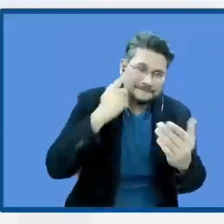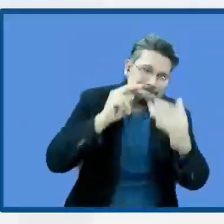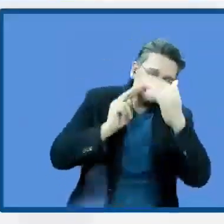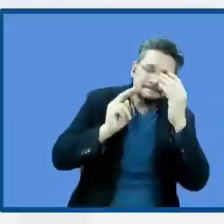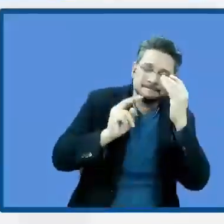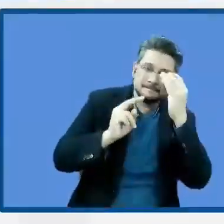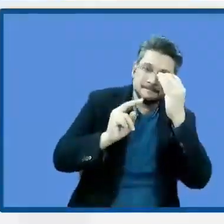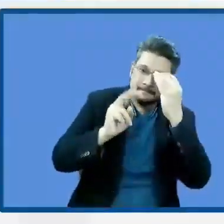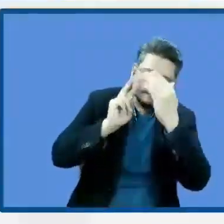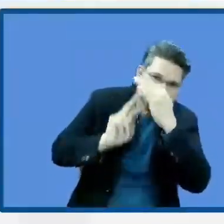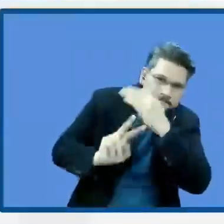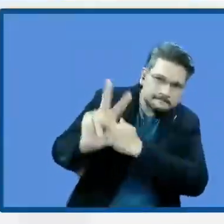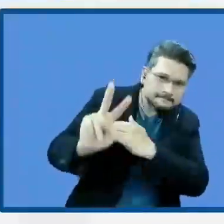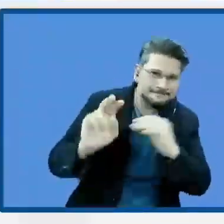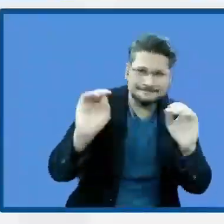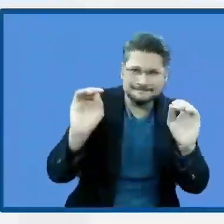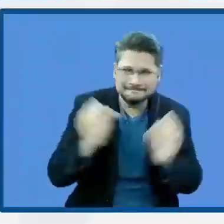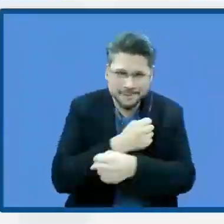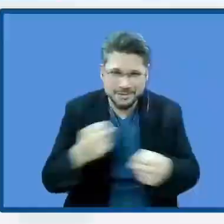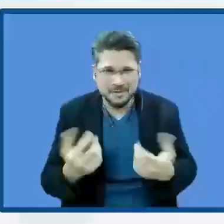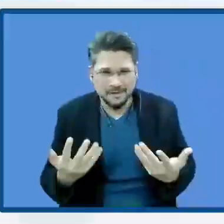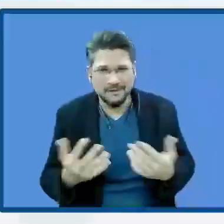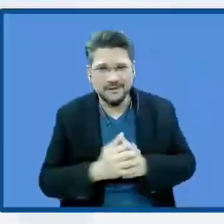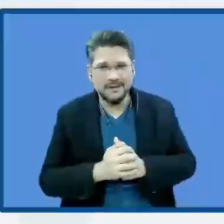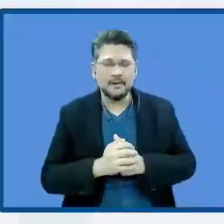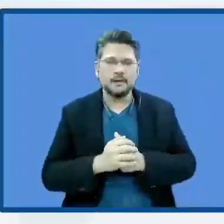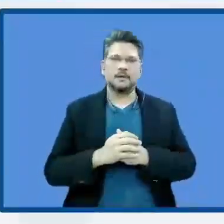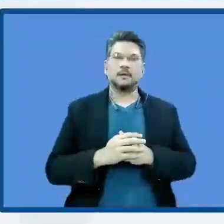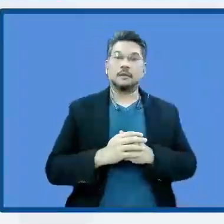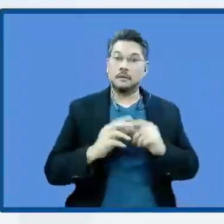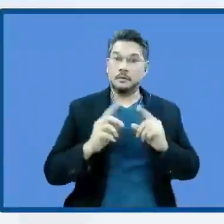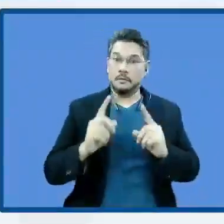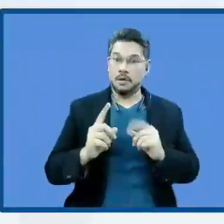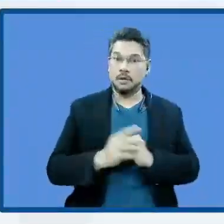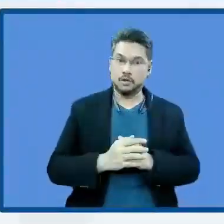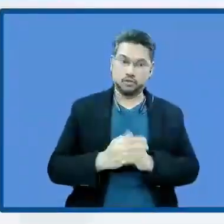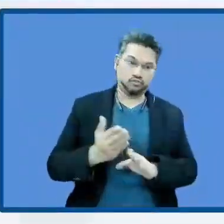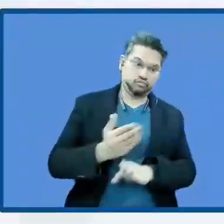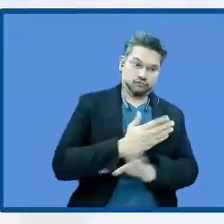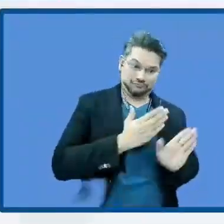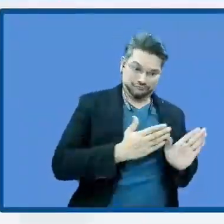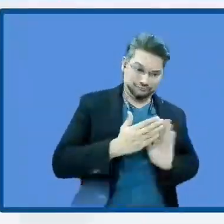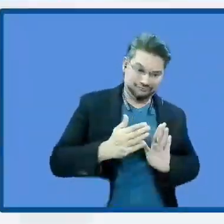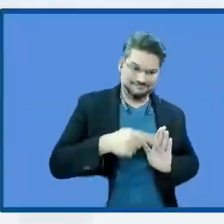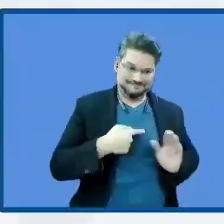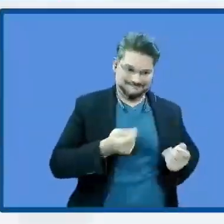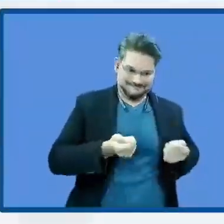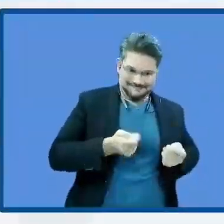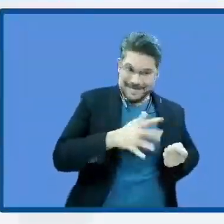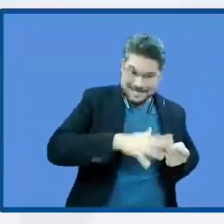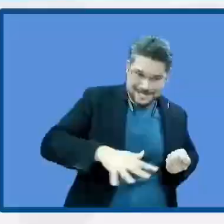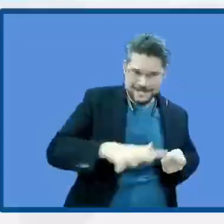can be relevant, but the preparatory management or the preparedness management has to